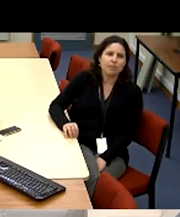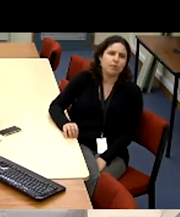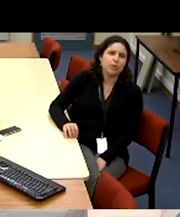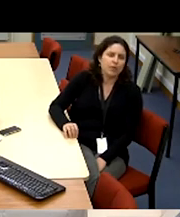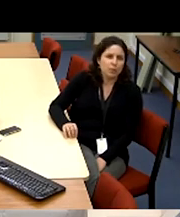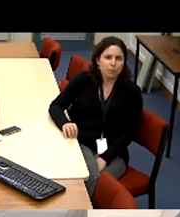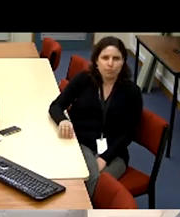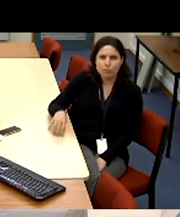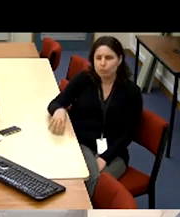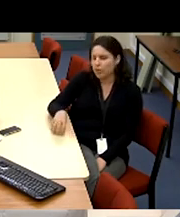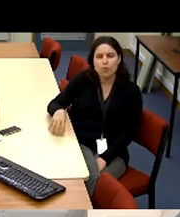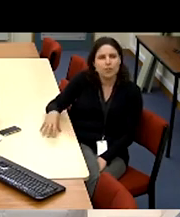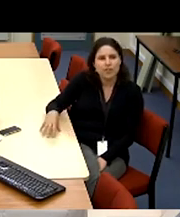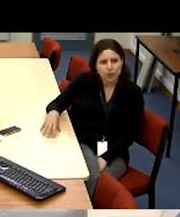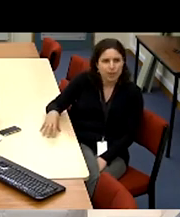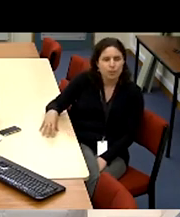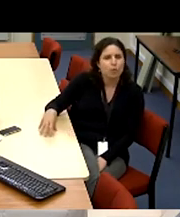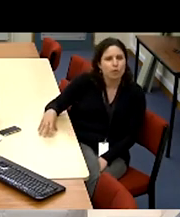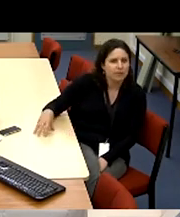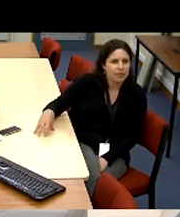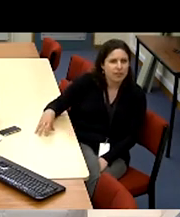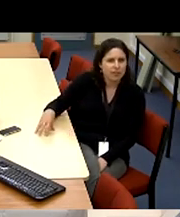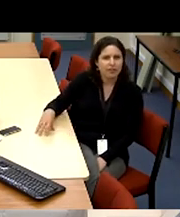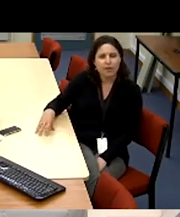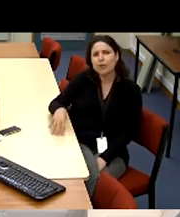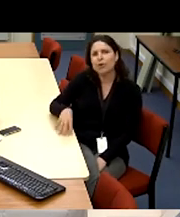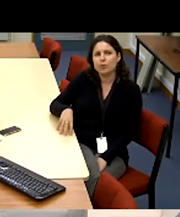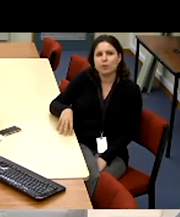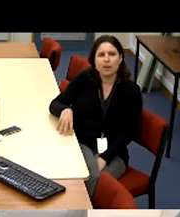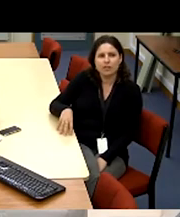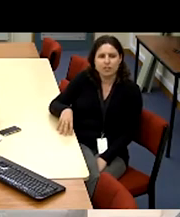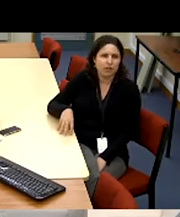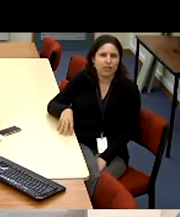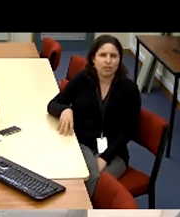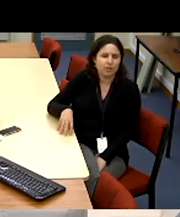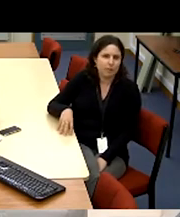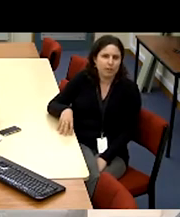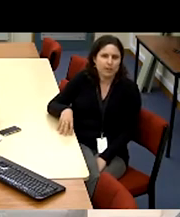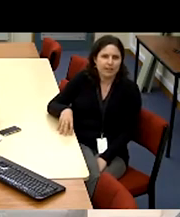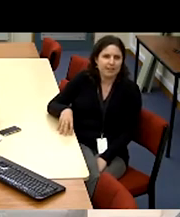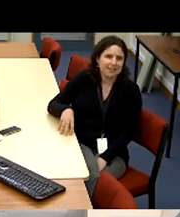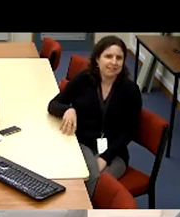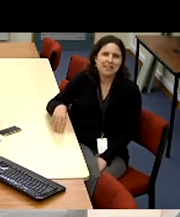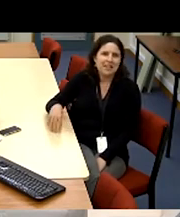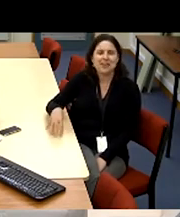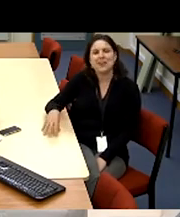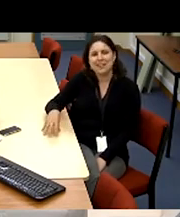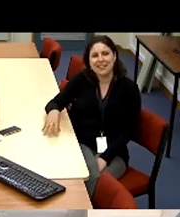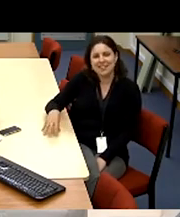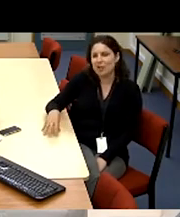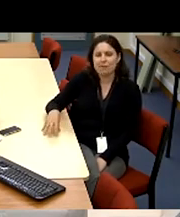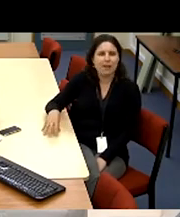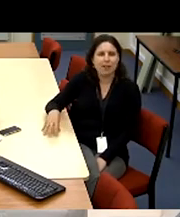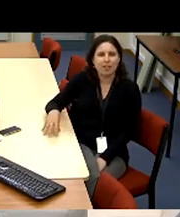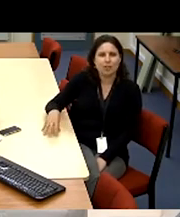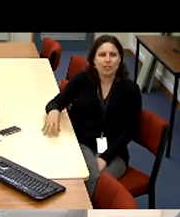this people who had, you know, worse stories were more refugee than her, who arrived as a child and grew up in New Zealand, and, you know,